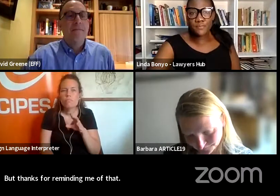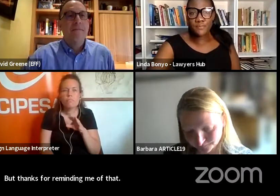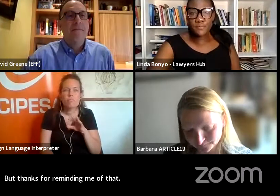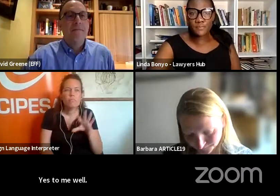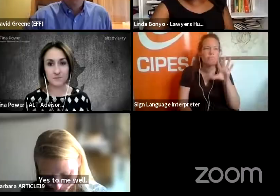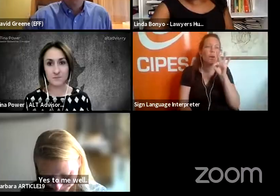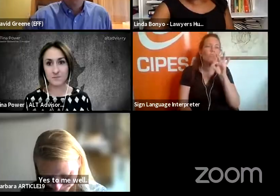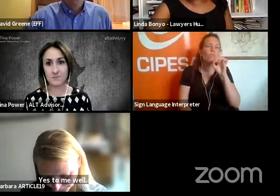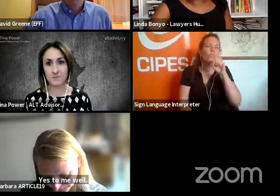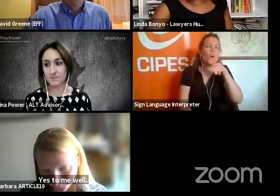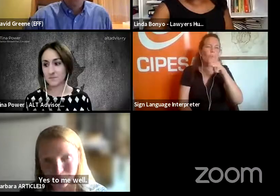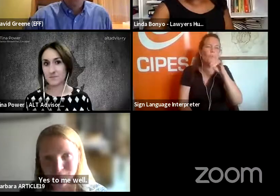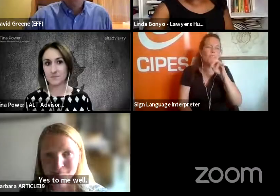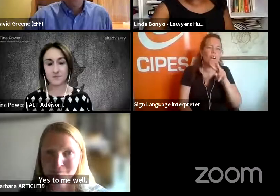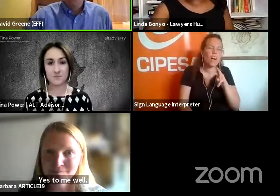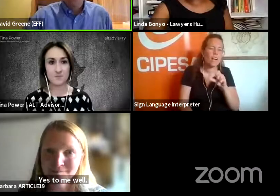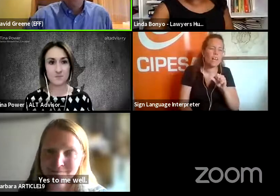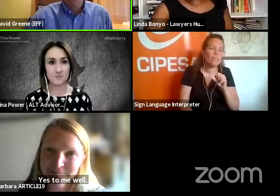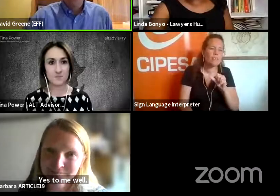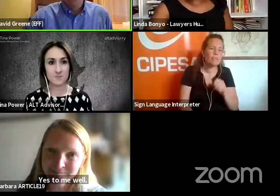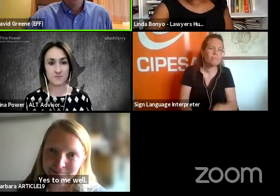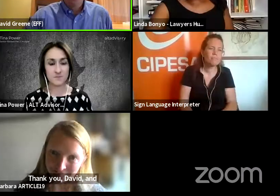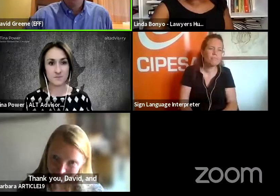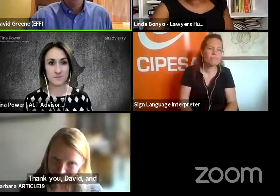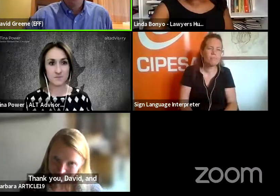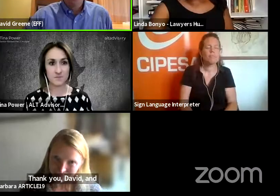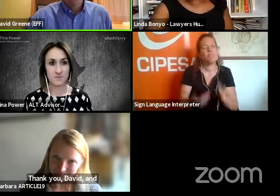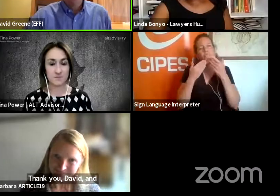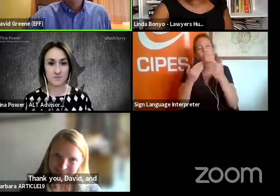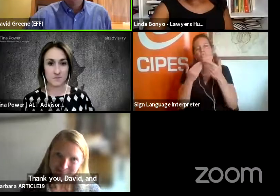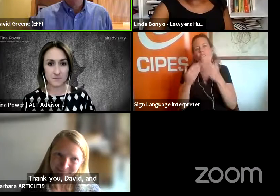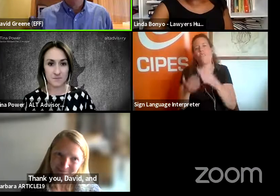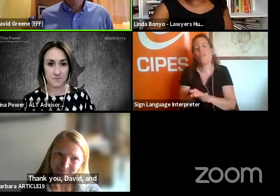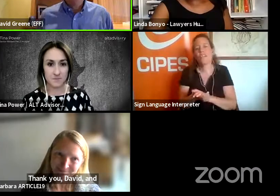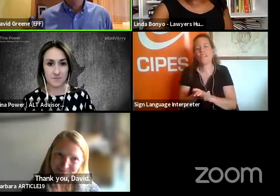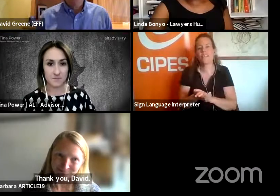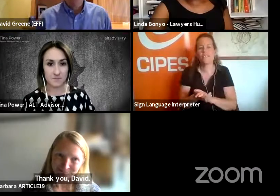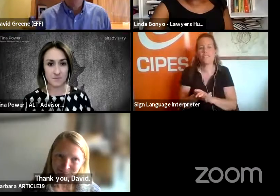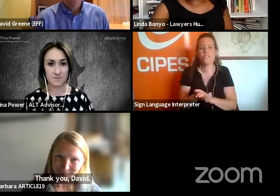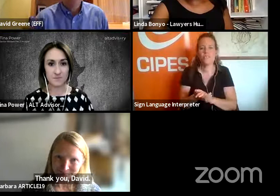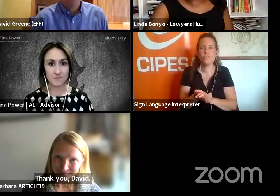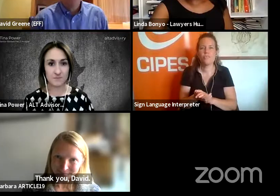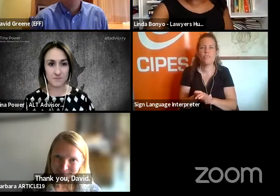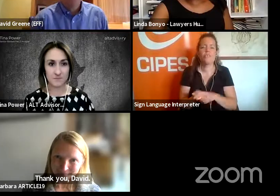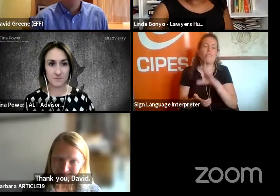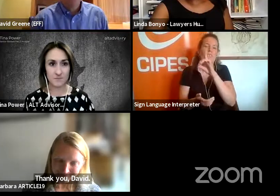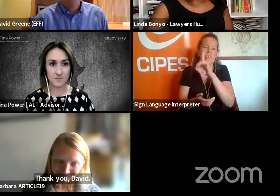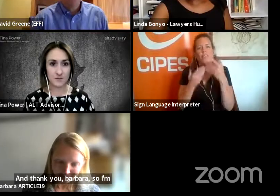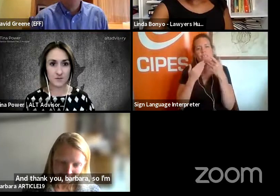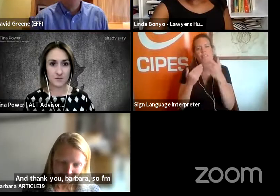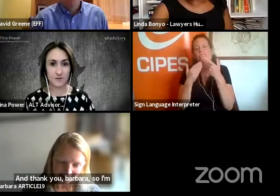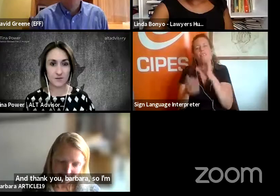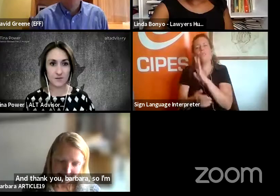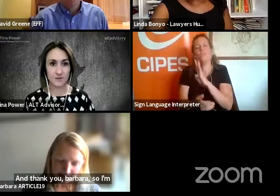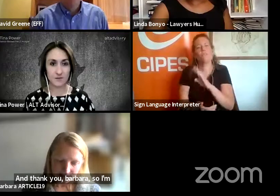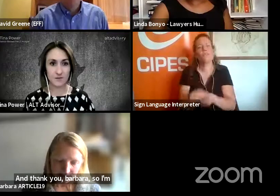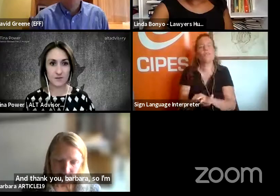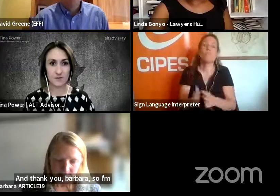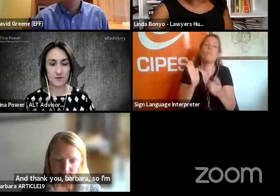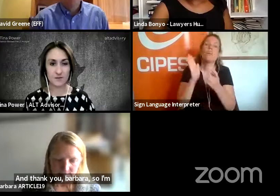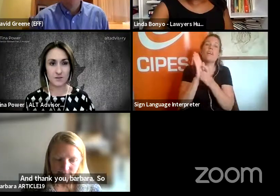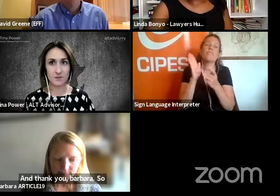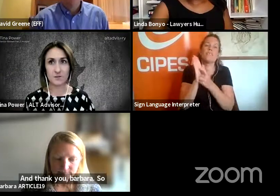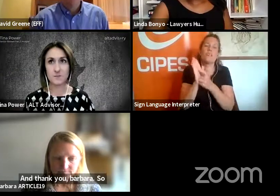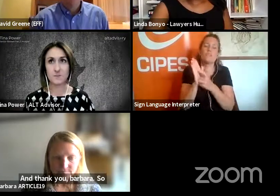Thank you, David, and thank you, Barbara. So, for example, I would